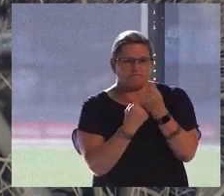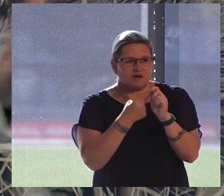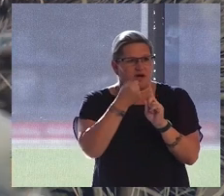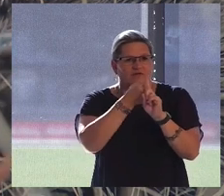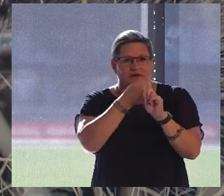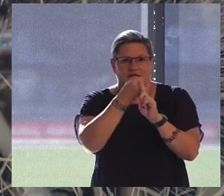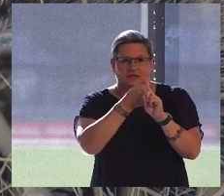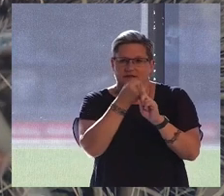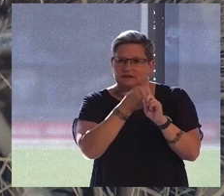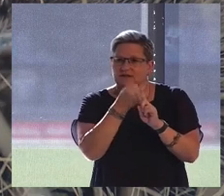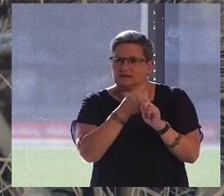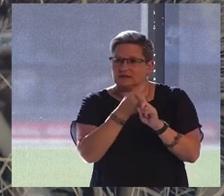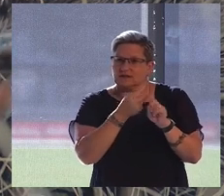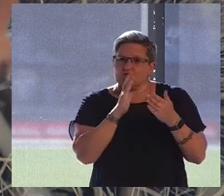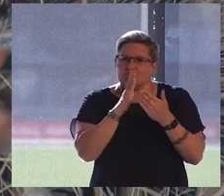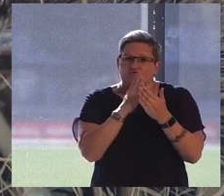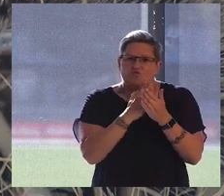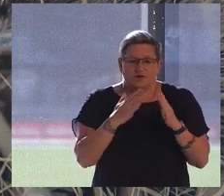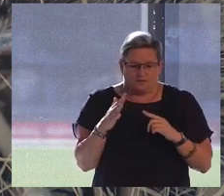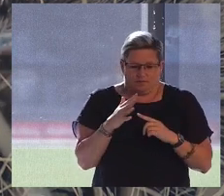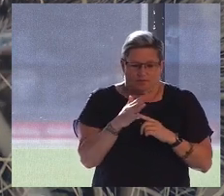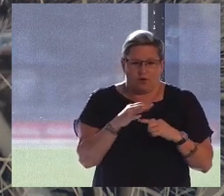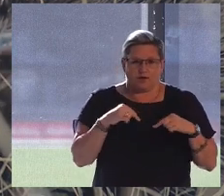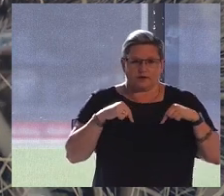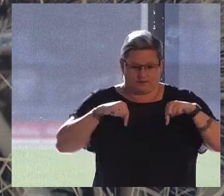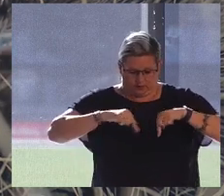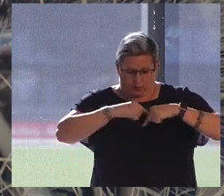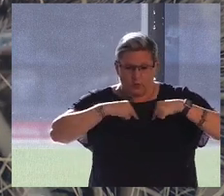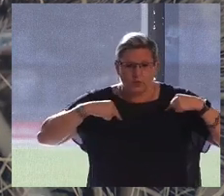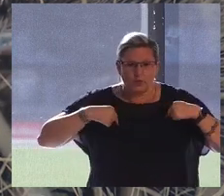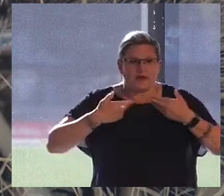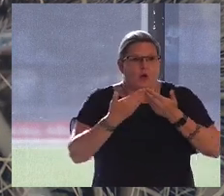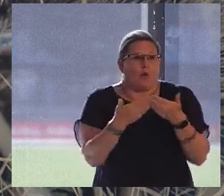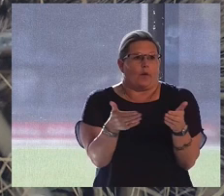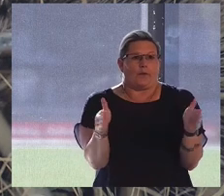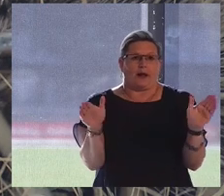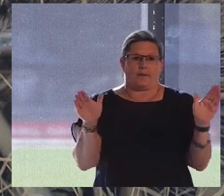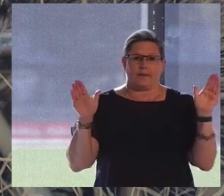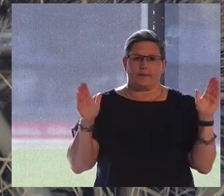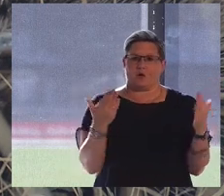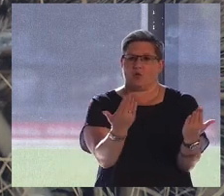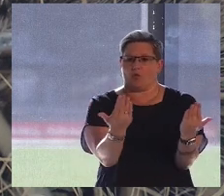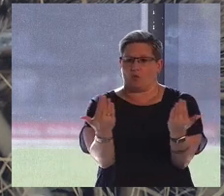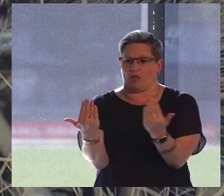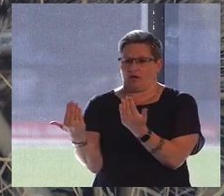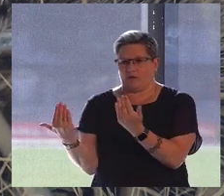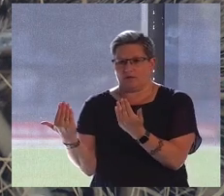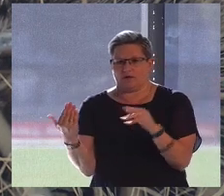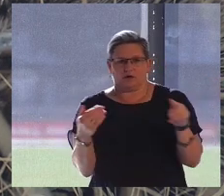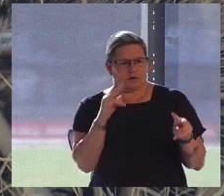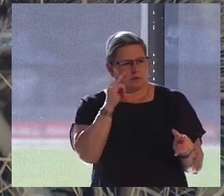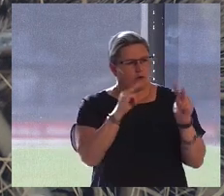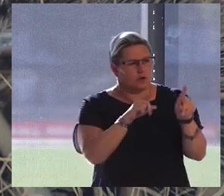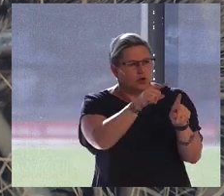we, as the conservation movement, welcome them with open arms, not judging like you did wrong things